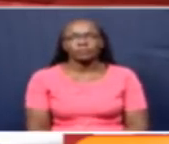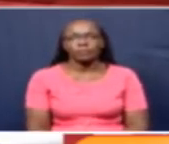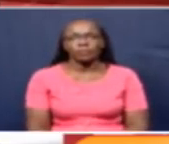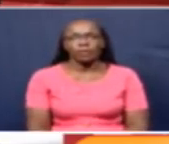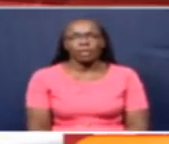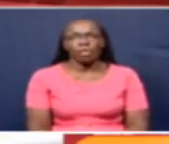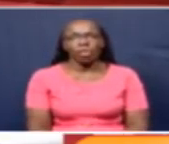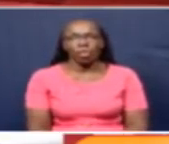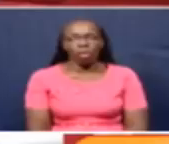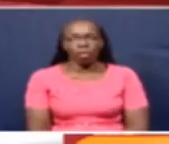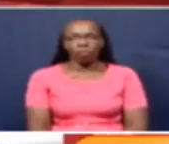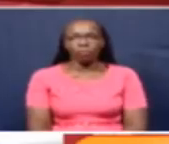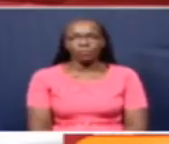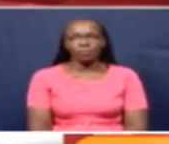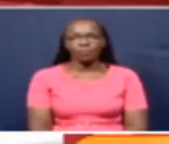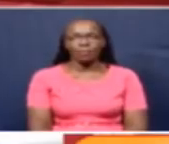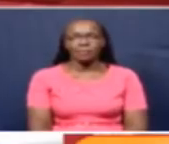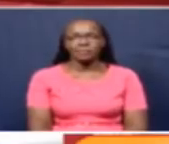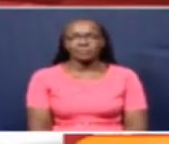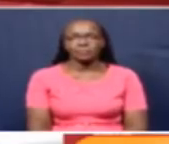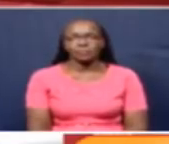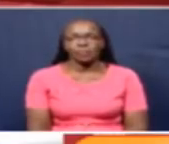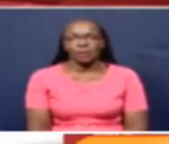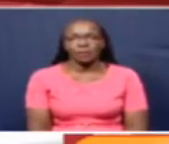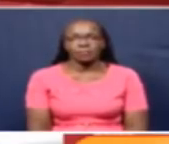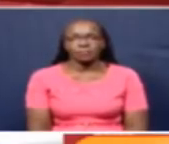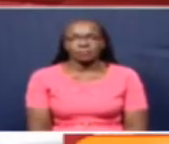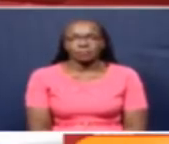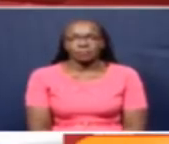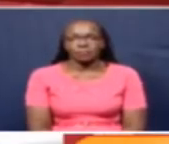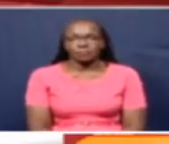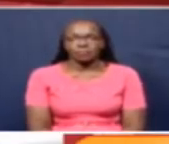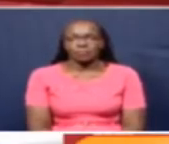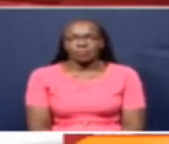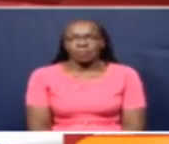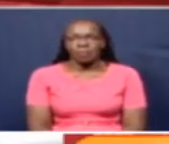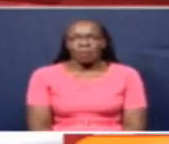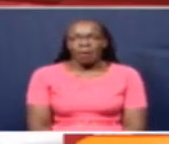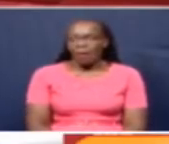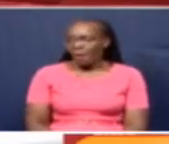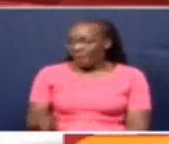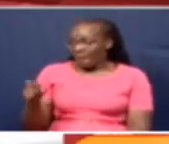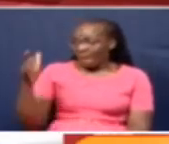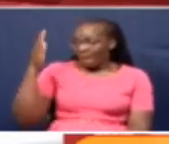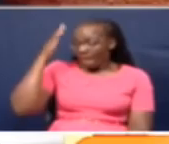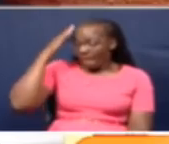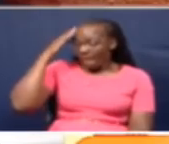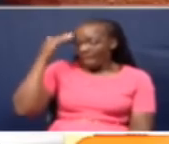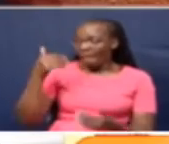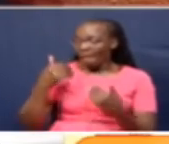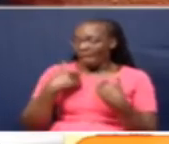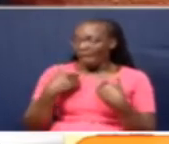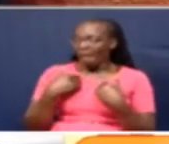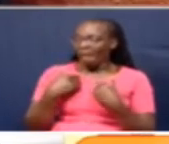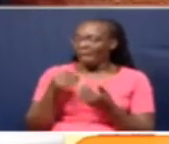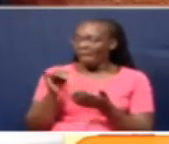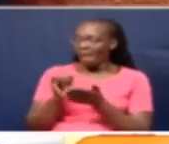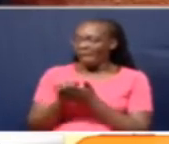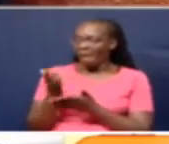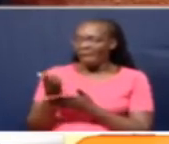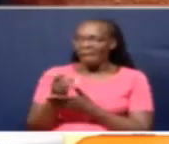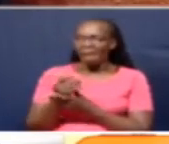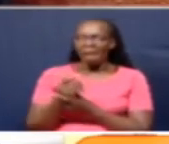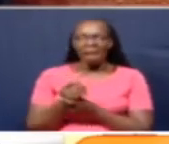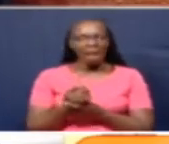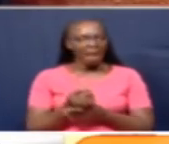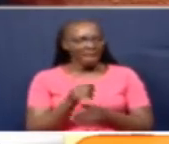Okay. Oh, these guys are calling, man. All right. Did you know you had this talent? Yeah. You did?